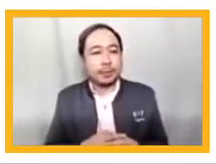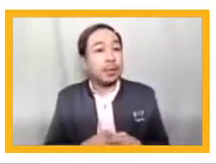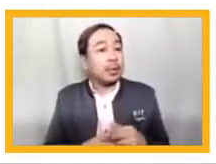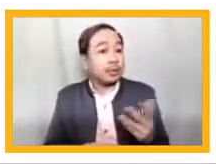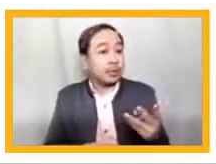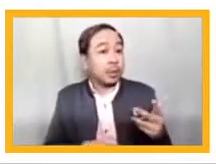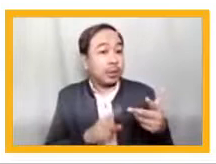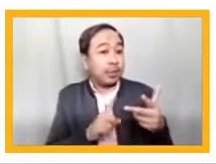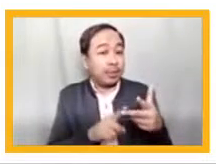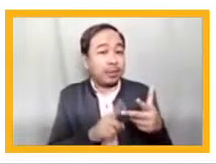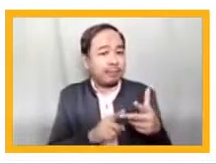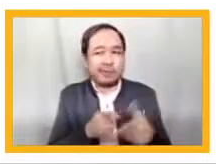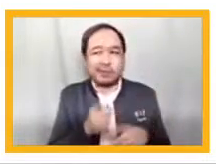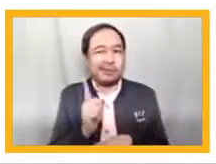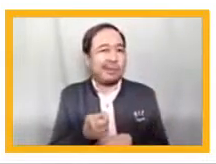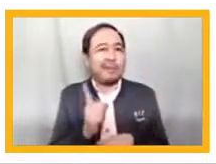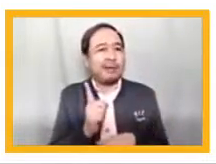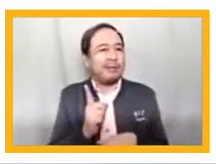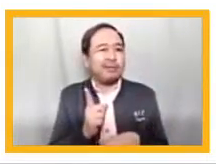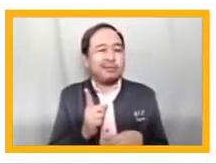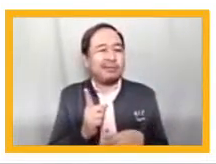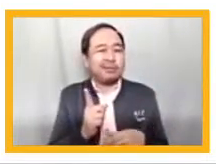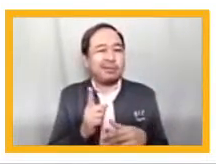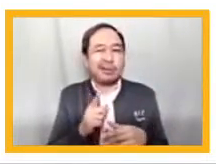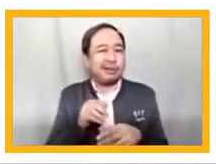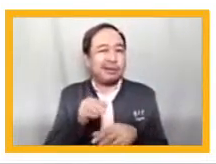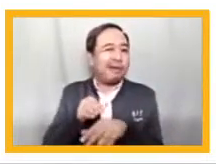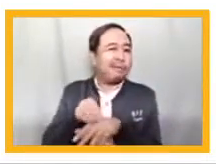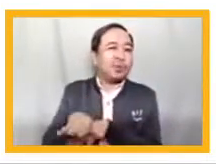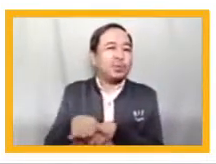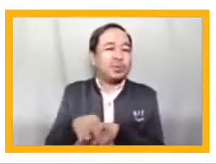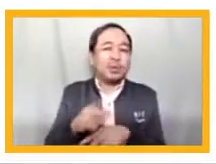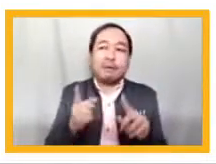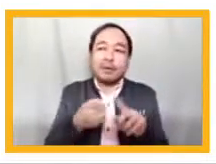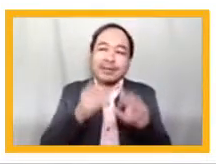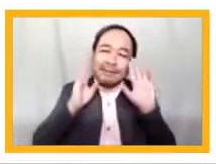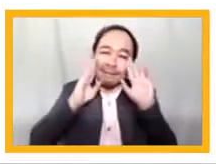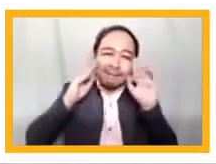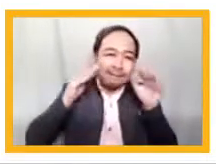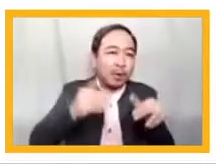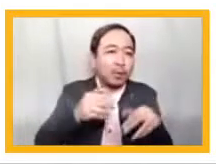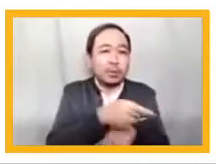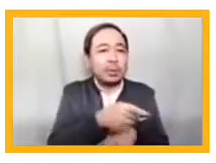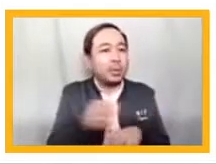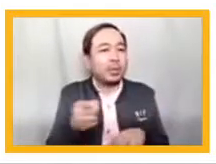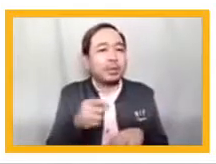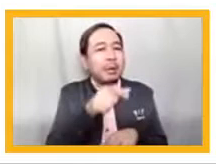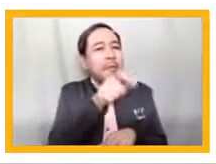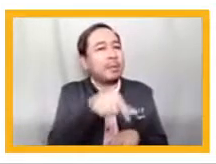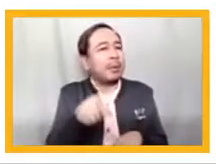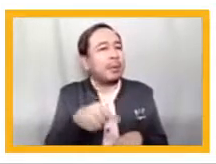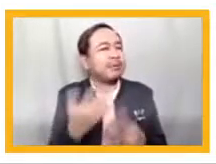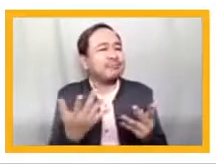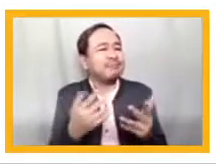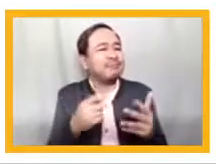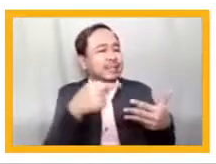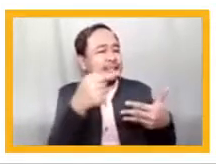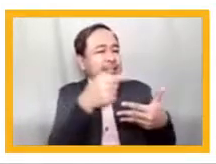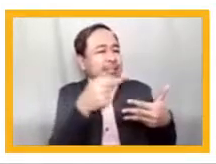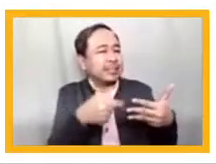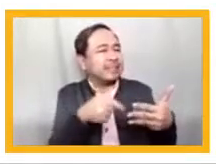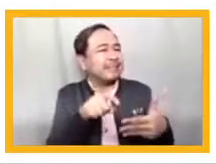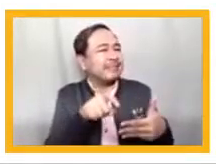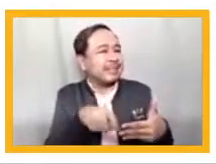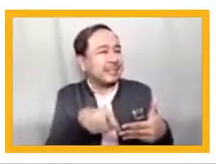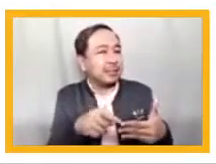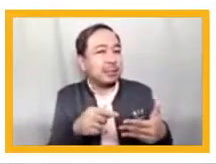that we focus first one on what the market need, the pupil can pay for